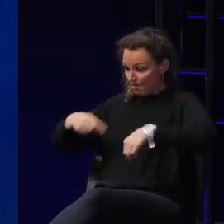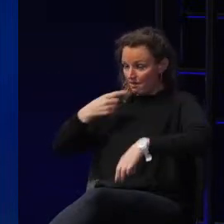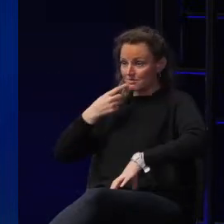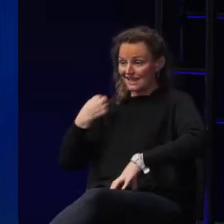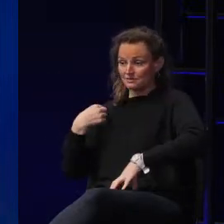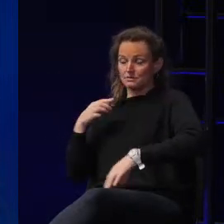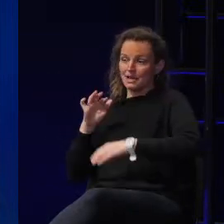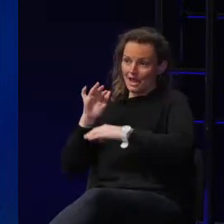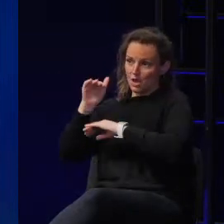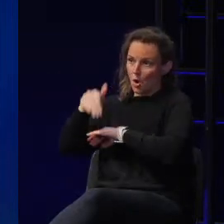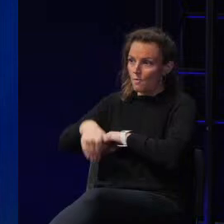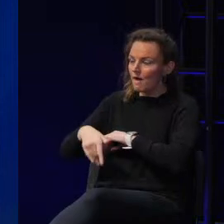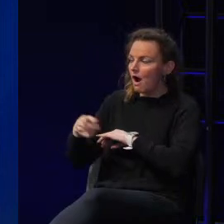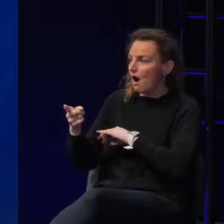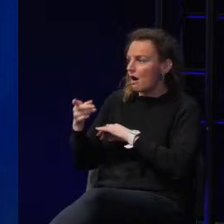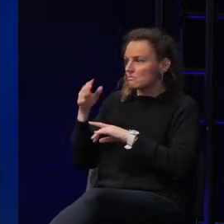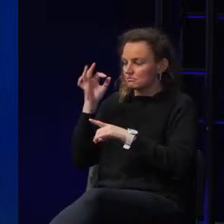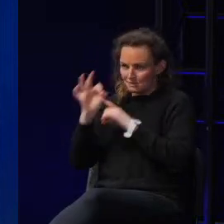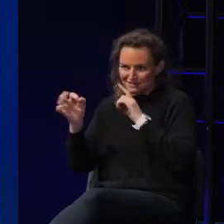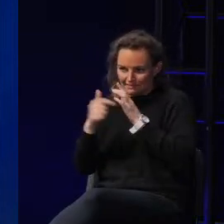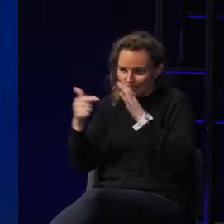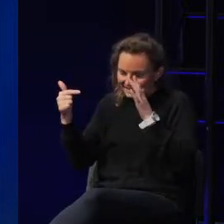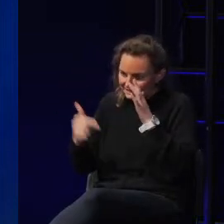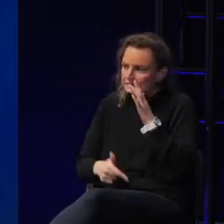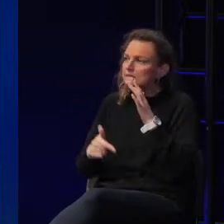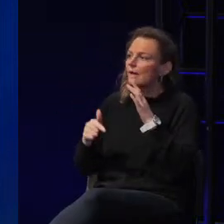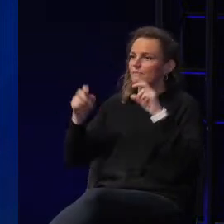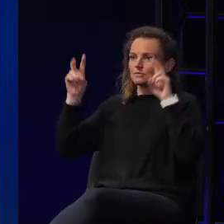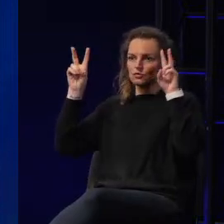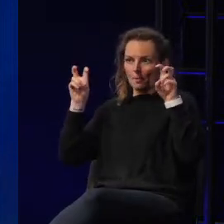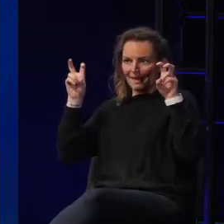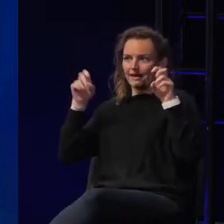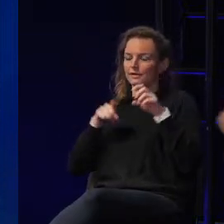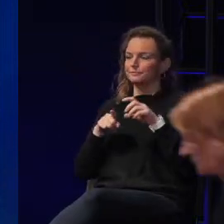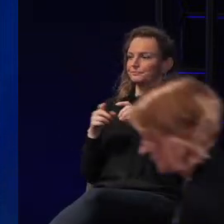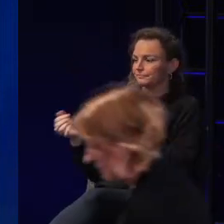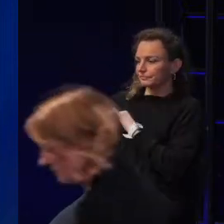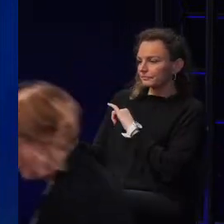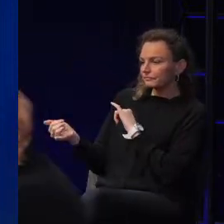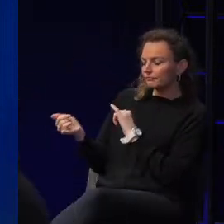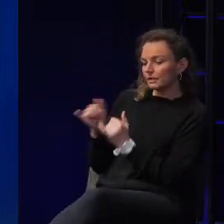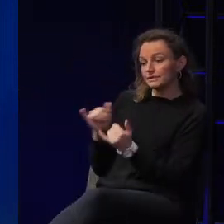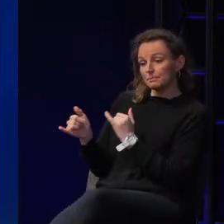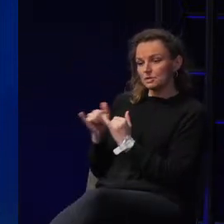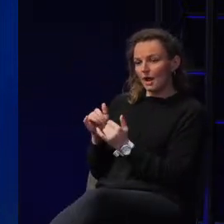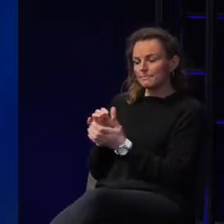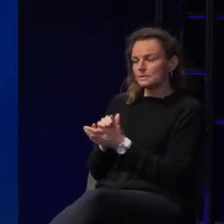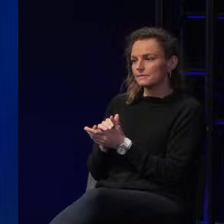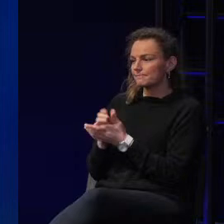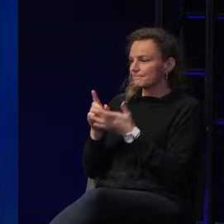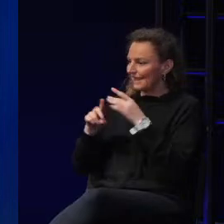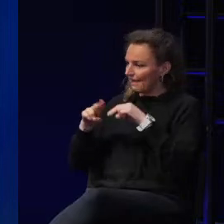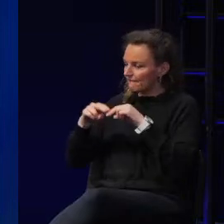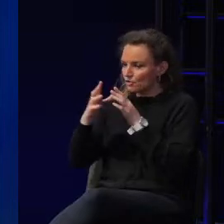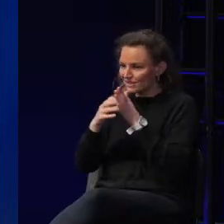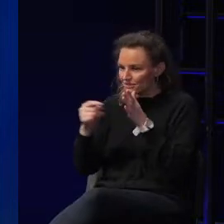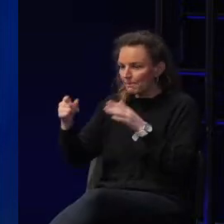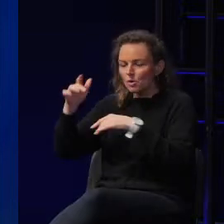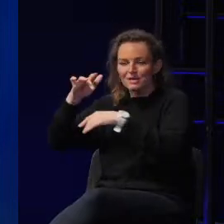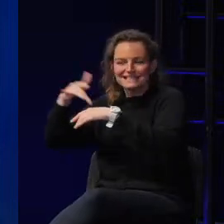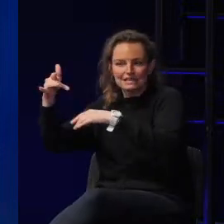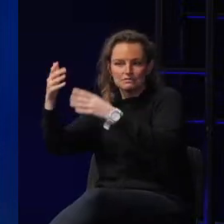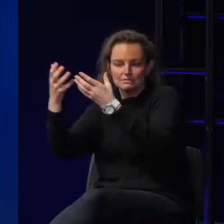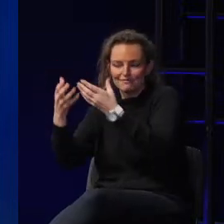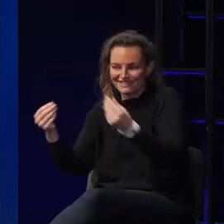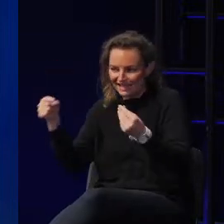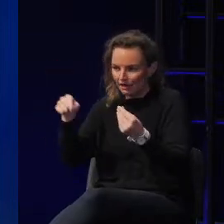thing, so they probably spoke about it more eloquently than I will, but, sometimes if it's a sensitive scene that